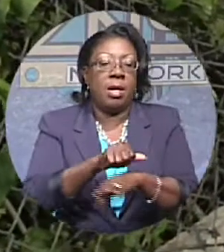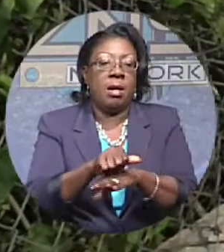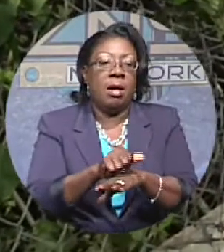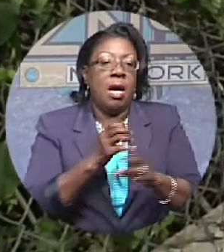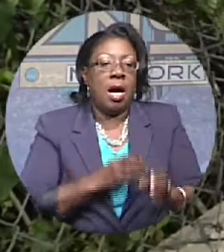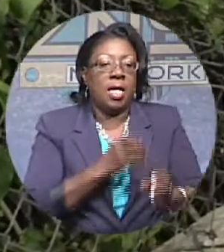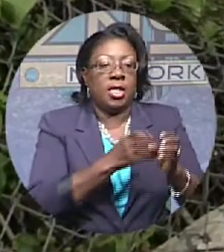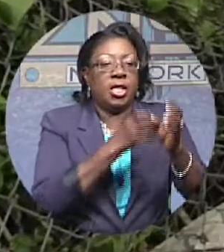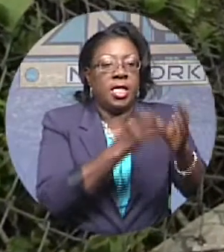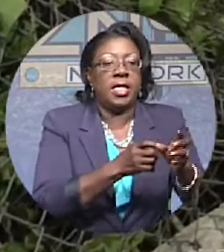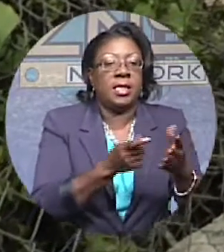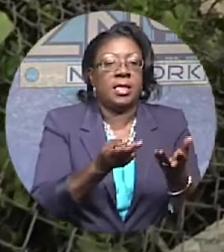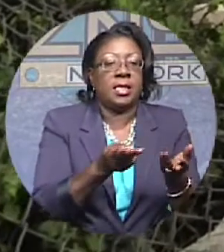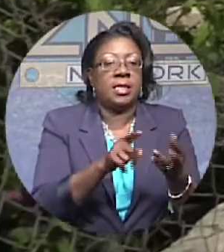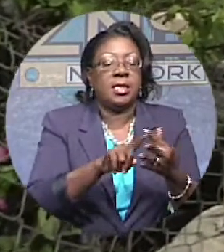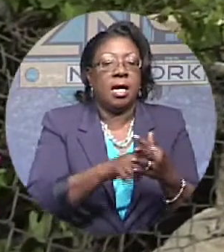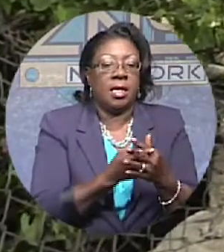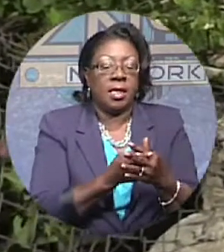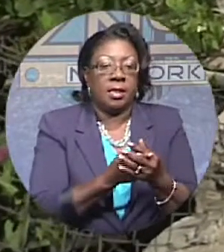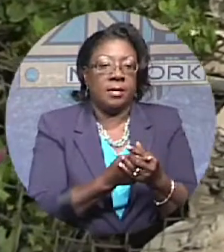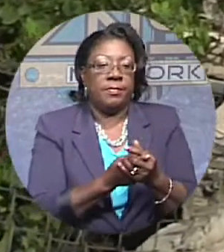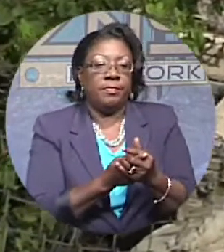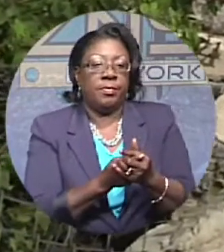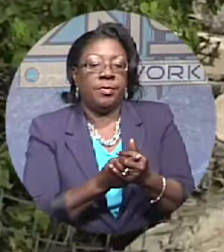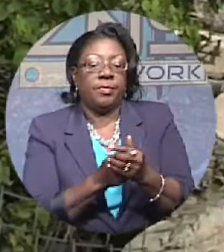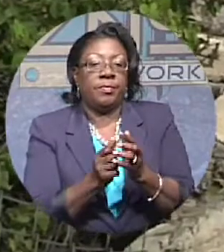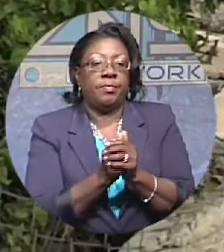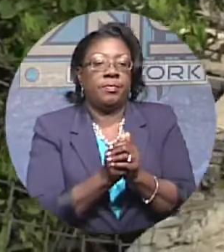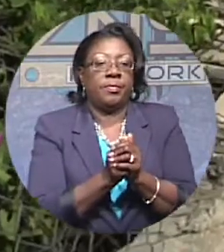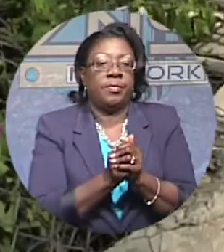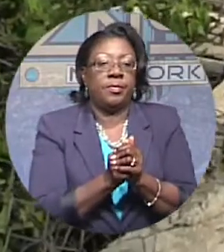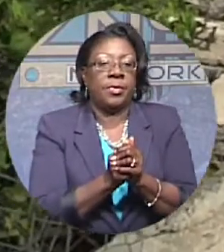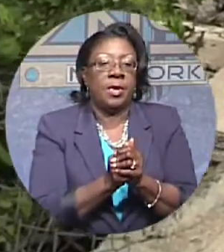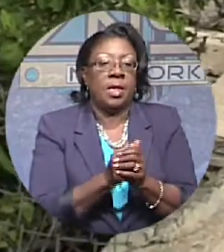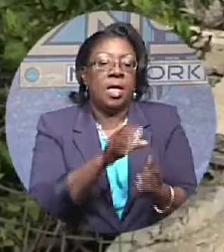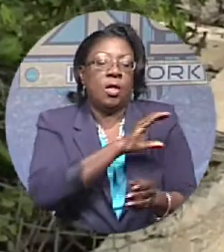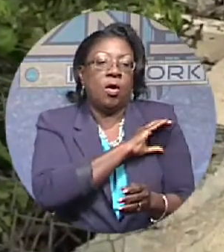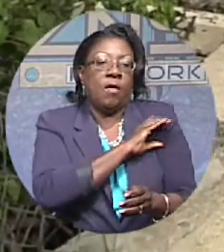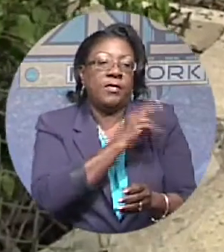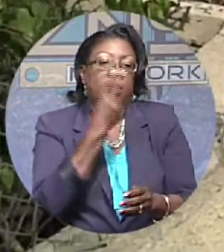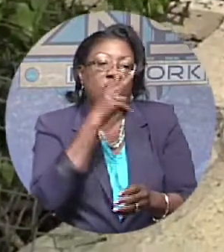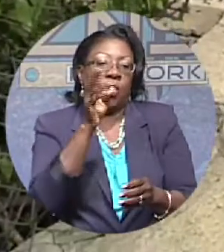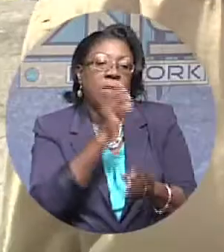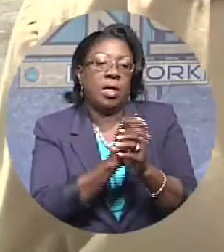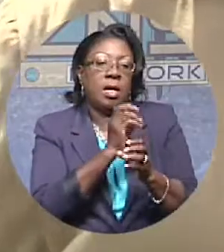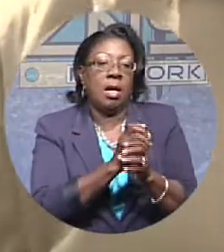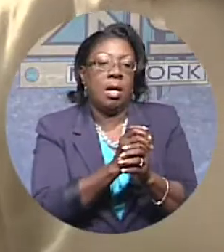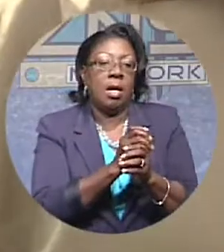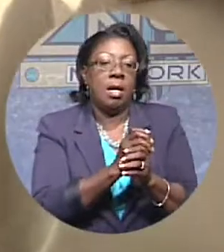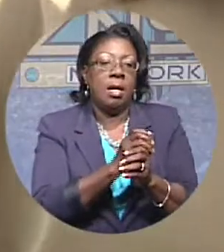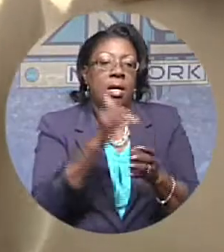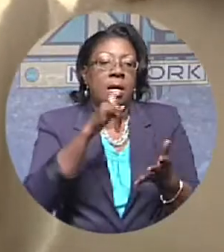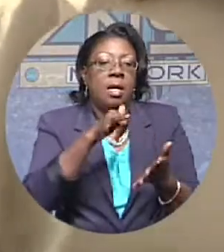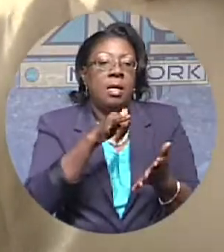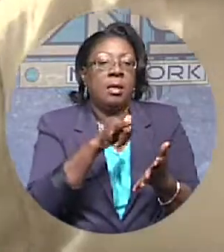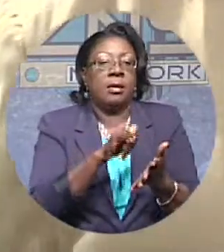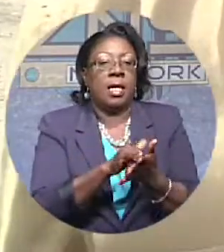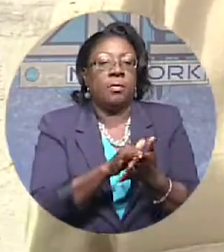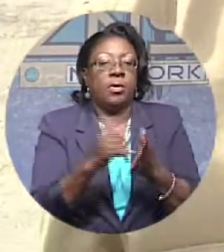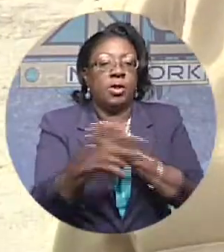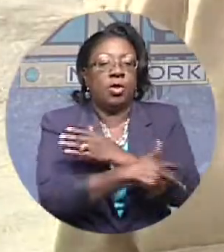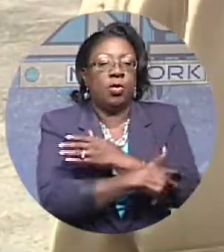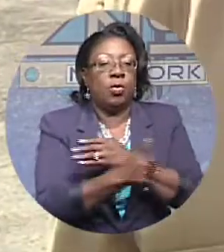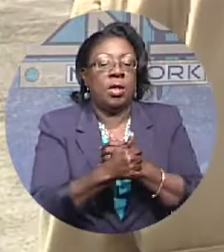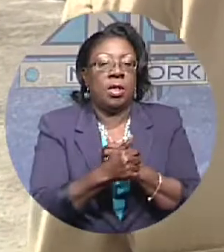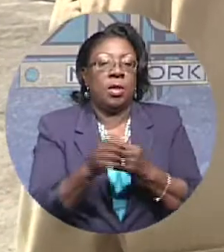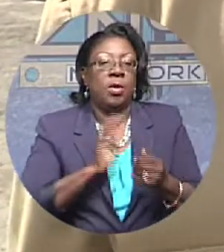ASP Cleophas Cooper of the Eastern Police Station fills us in. The officers saw this vehicle. It was a Honda Stream.